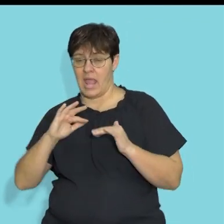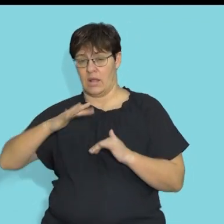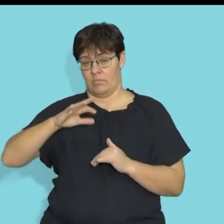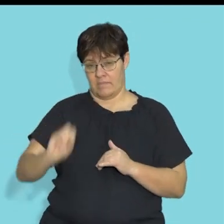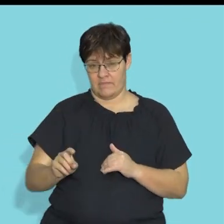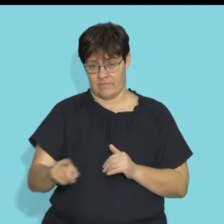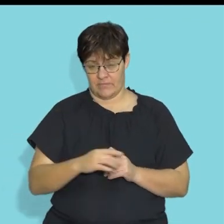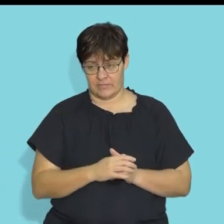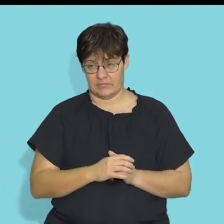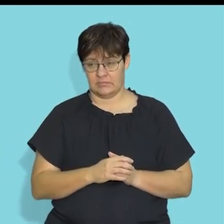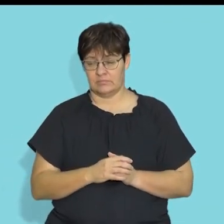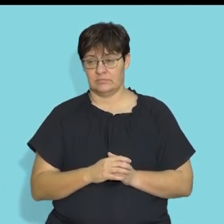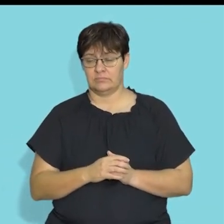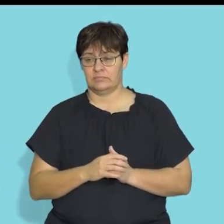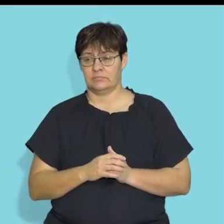Right.